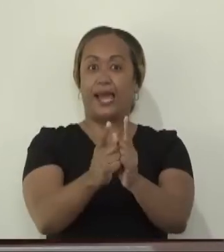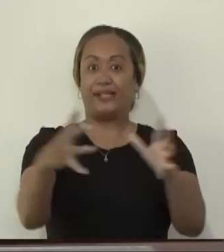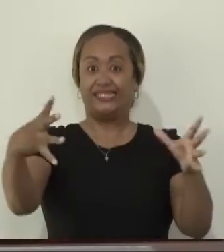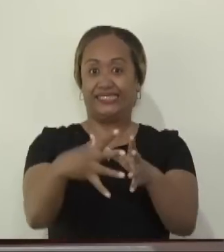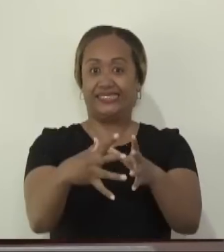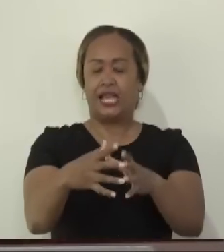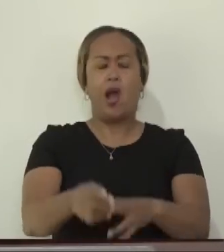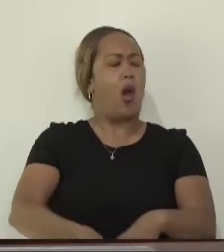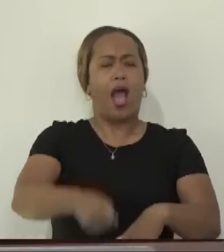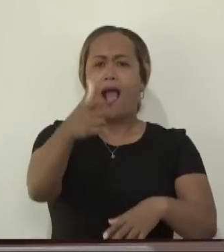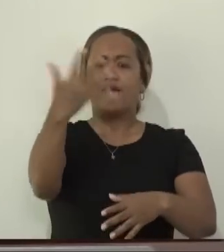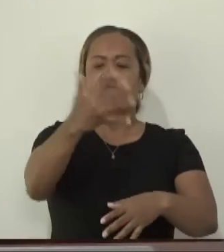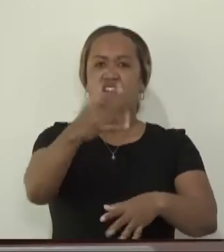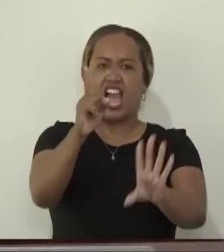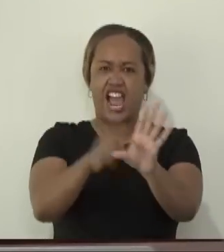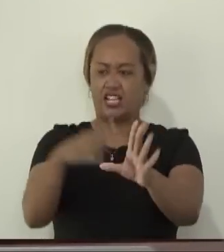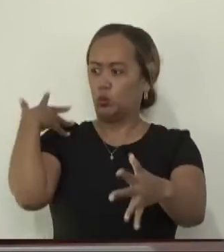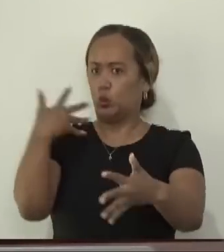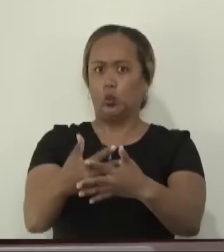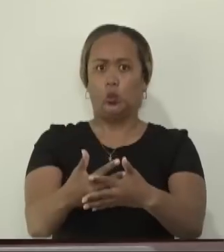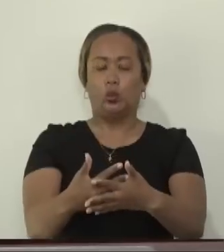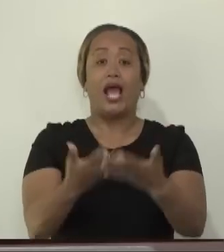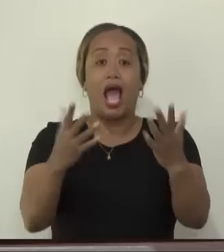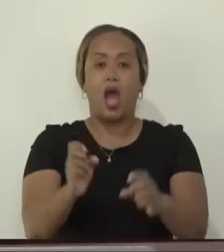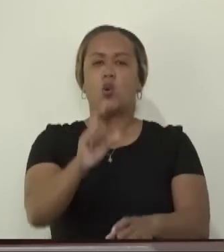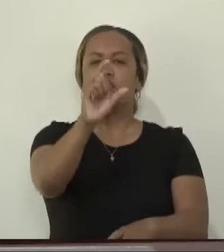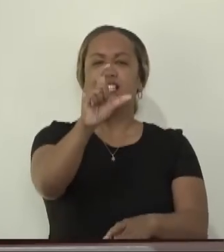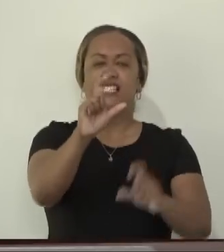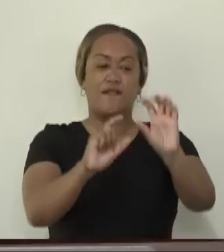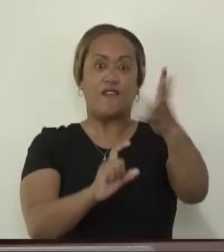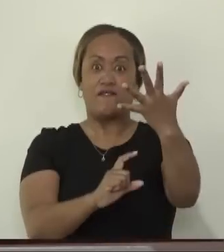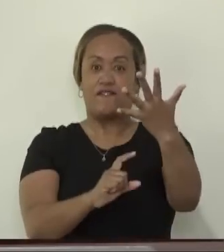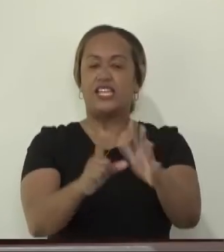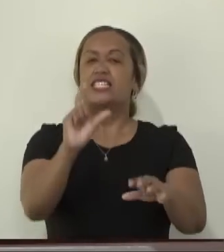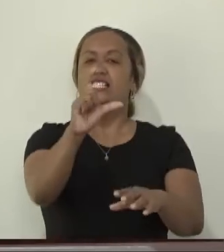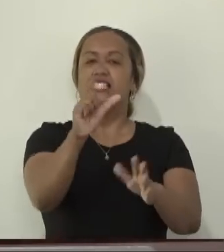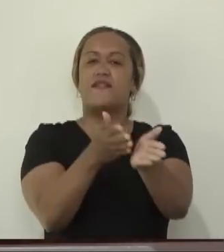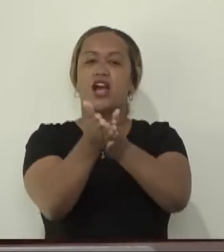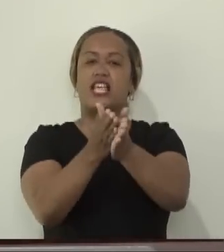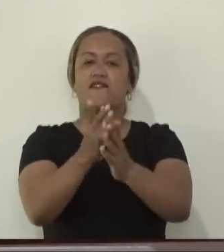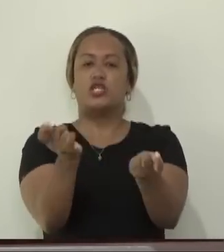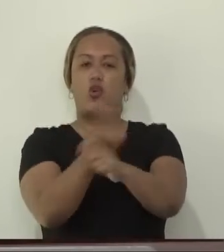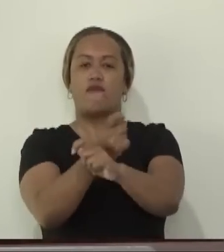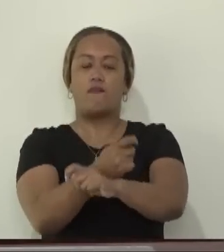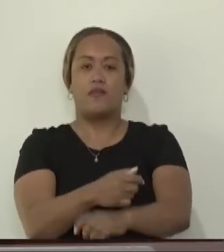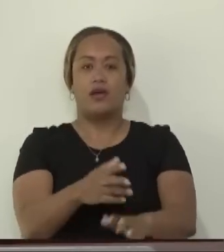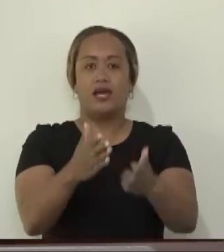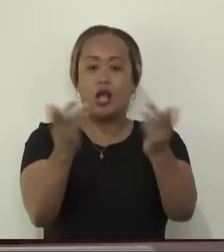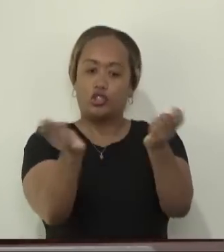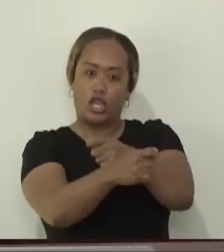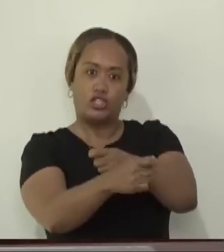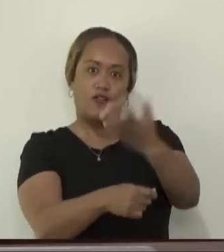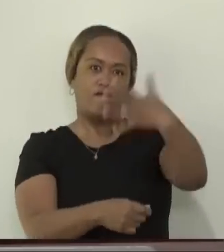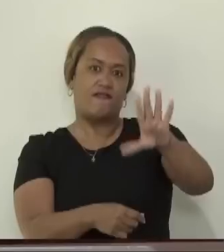15 years. Fifth, civil service reforms, raising the retirement age from 55